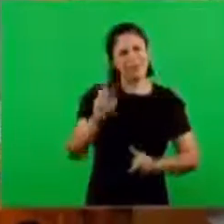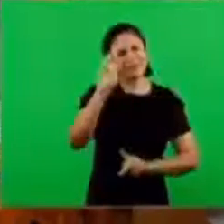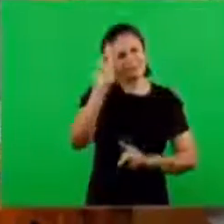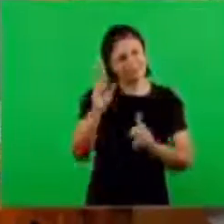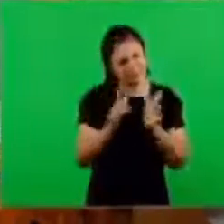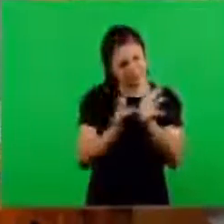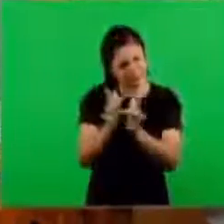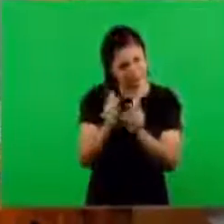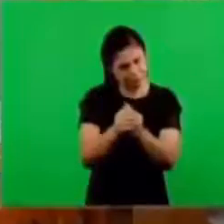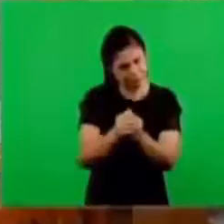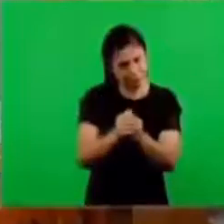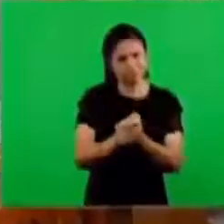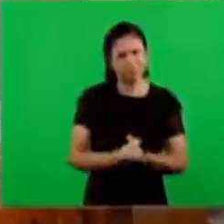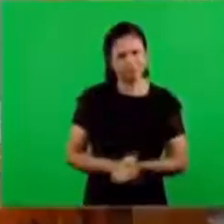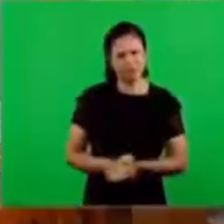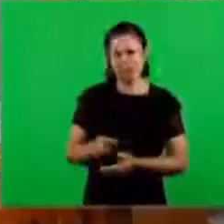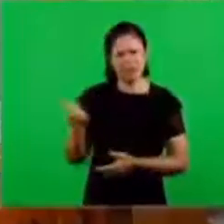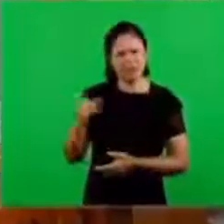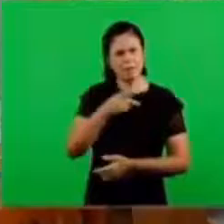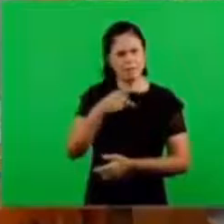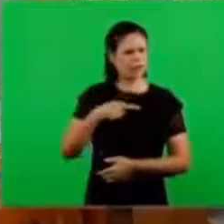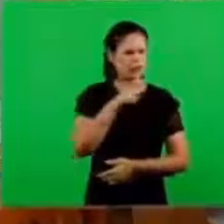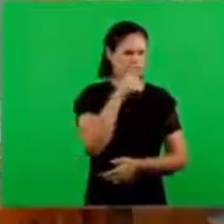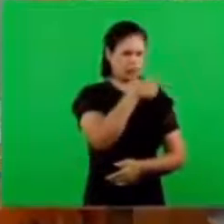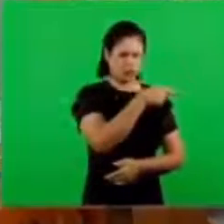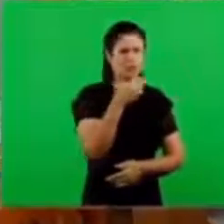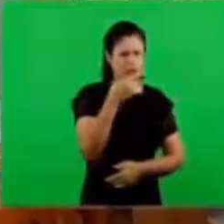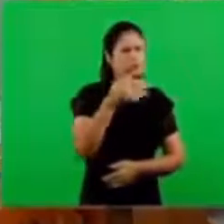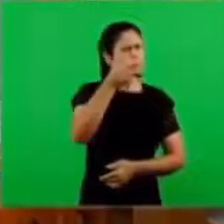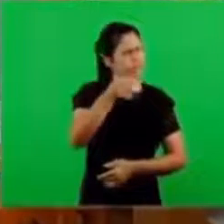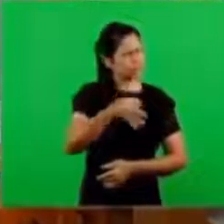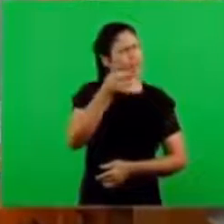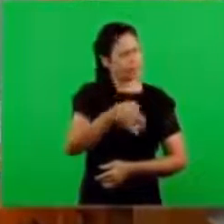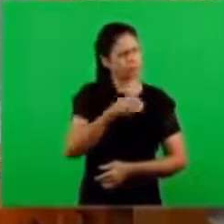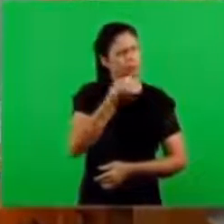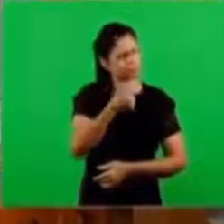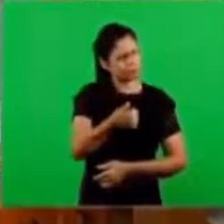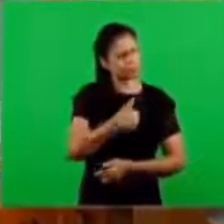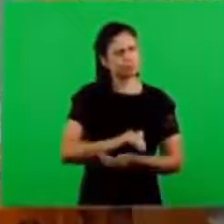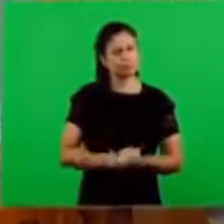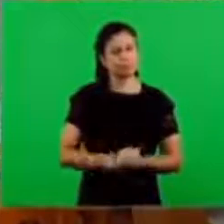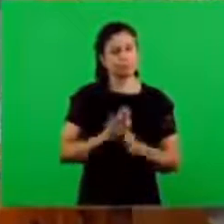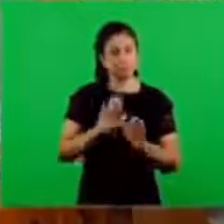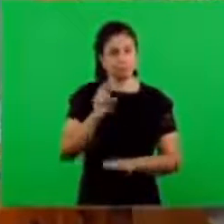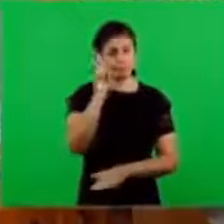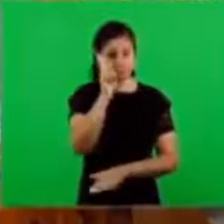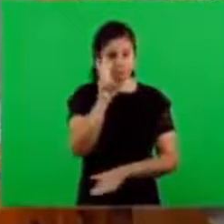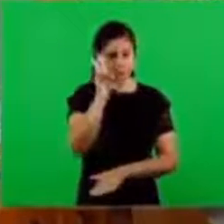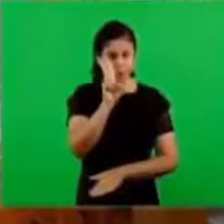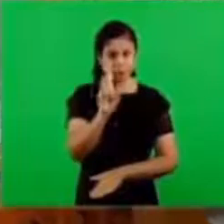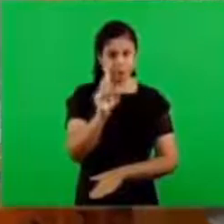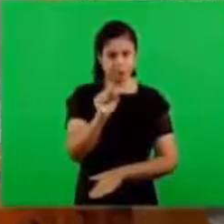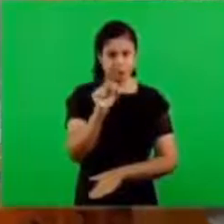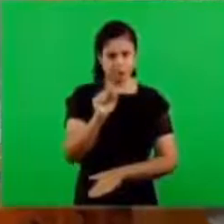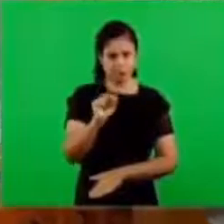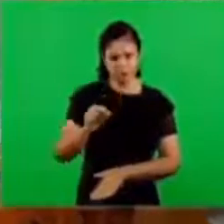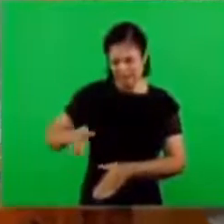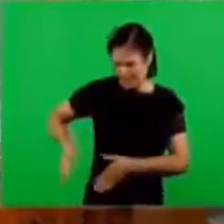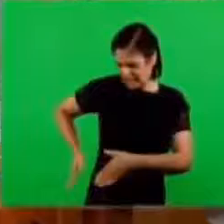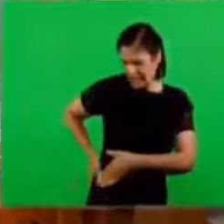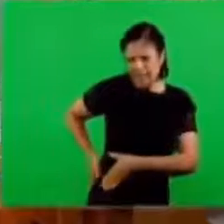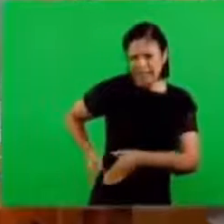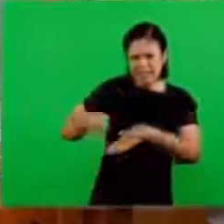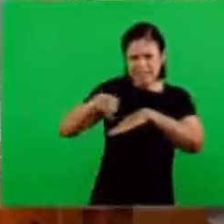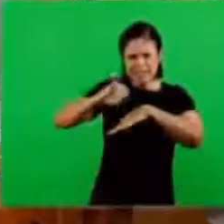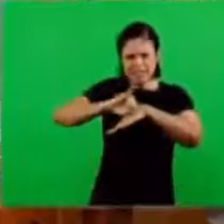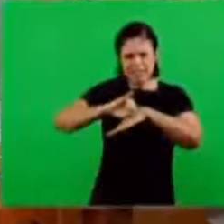a clear answer to this. What the pastor just said is all right, is correct, but I just like to